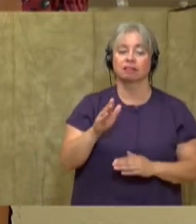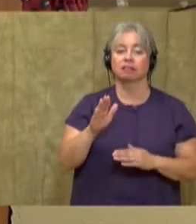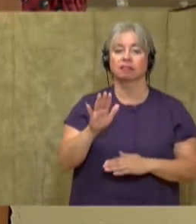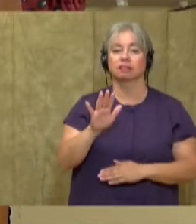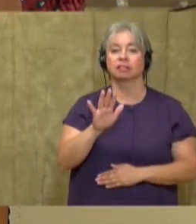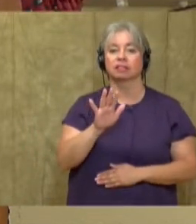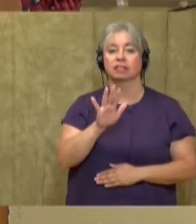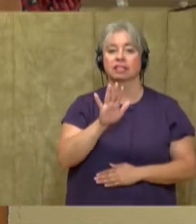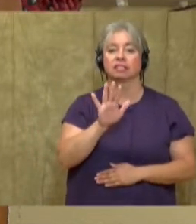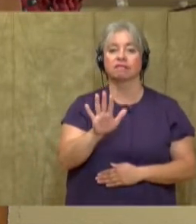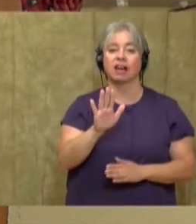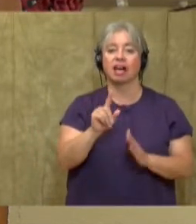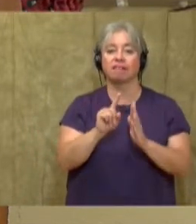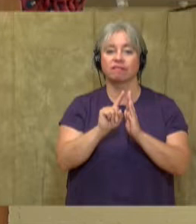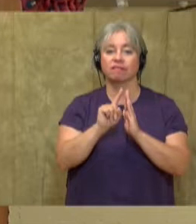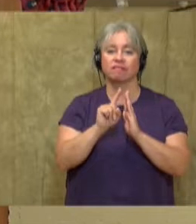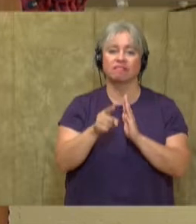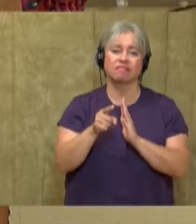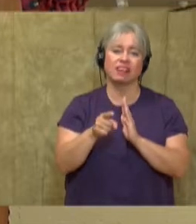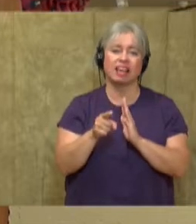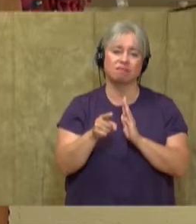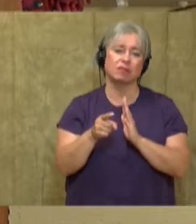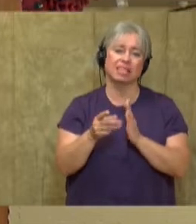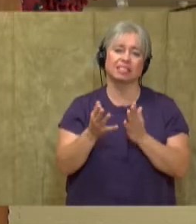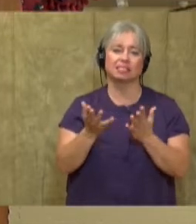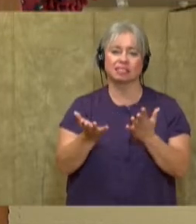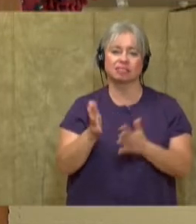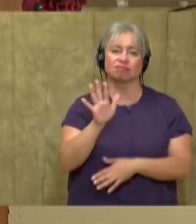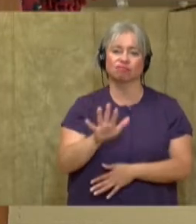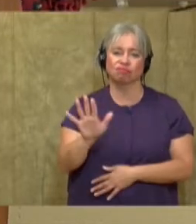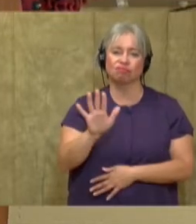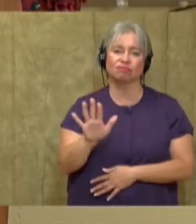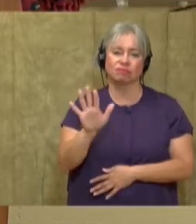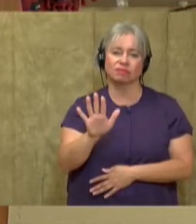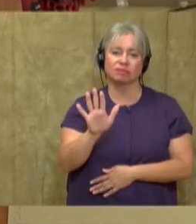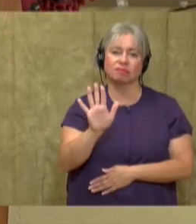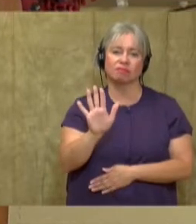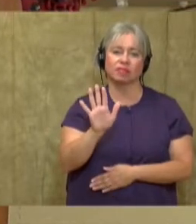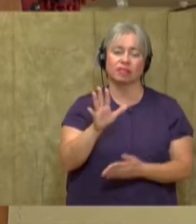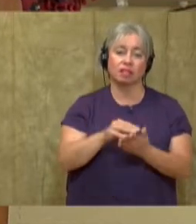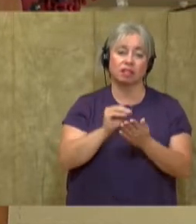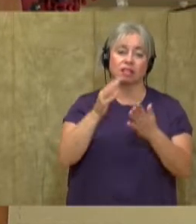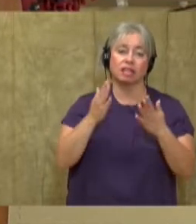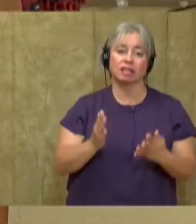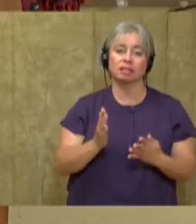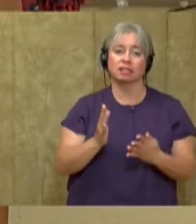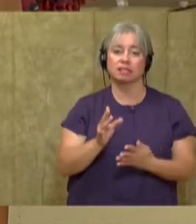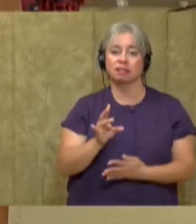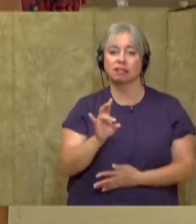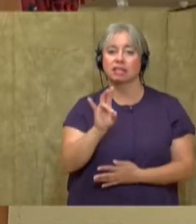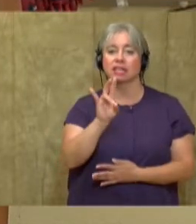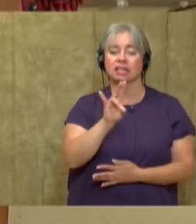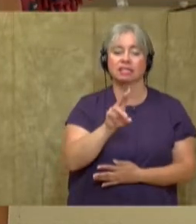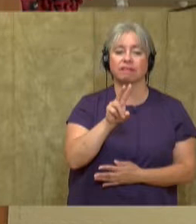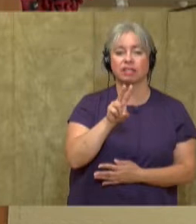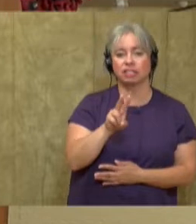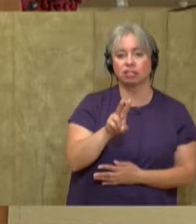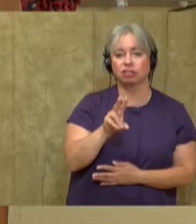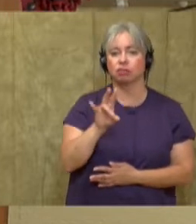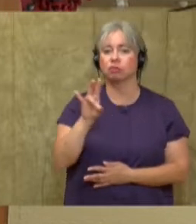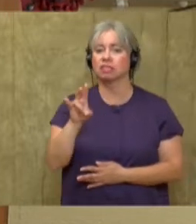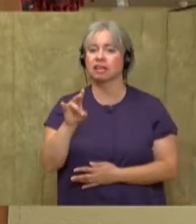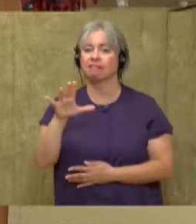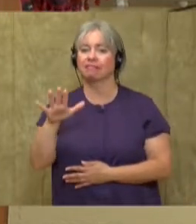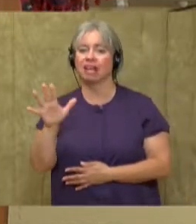tell us they're minutes. We're going to say probably 5 minutes. At 5 minutes, some students scored around a 72 and a